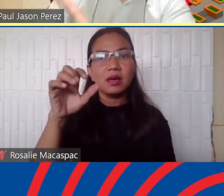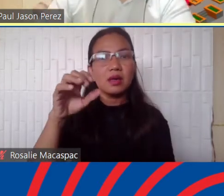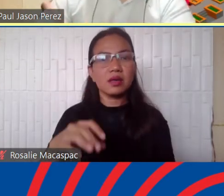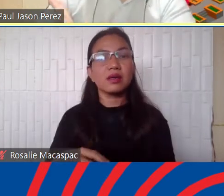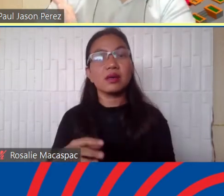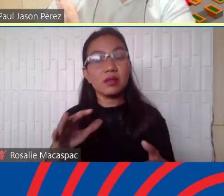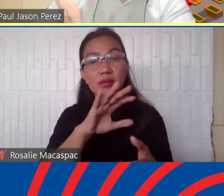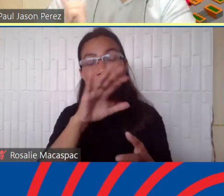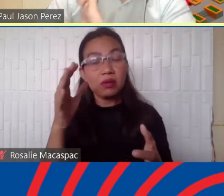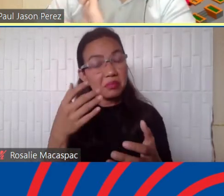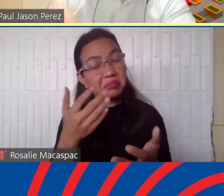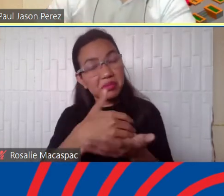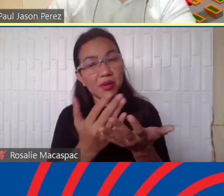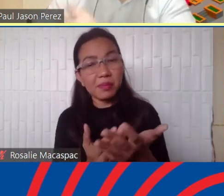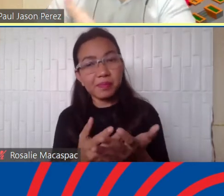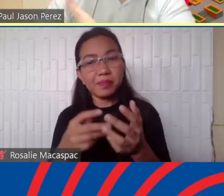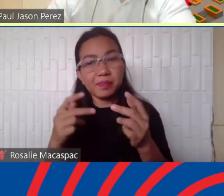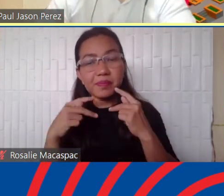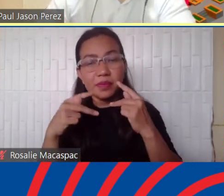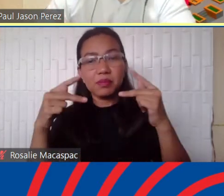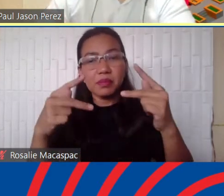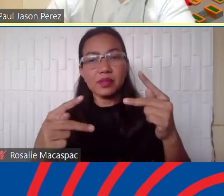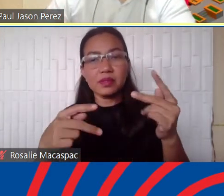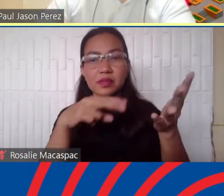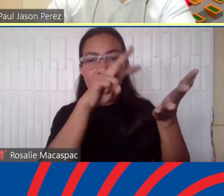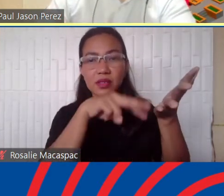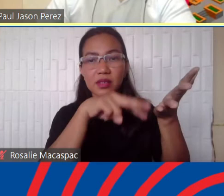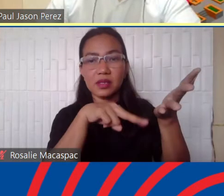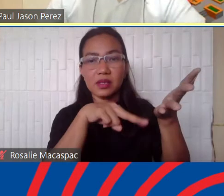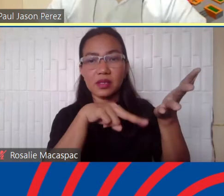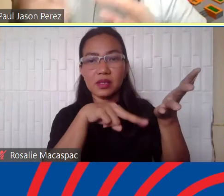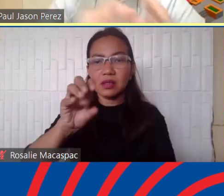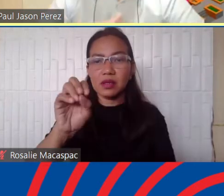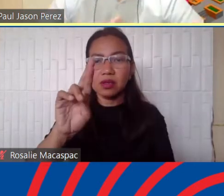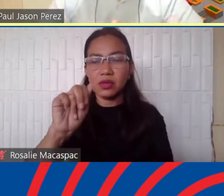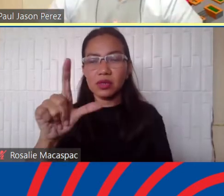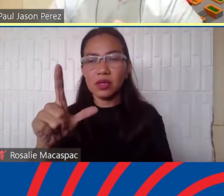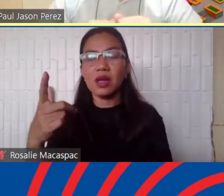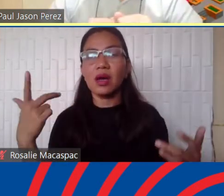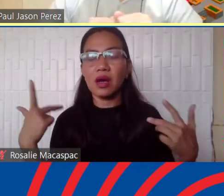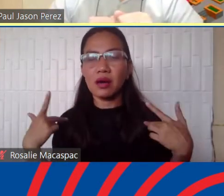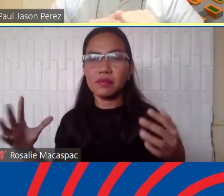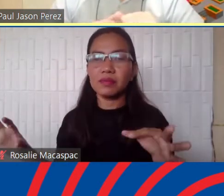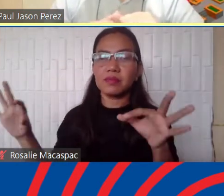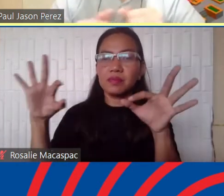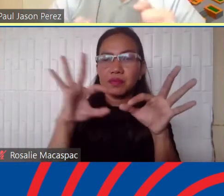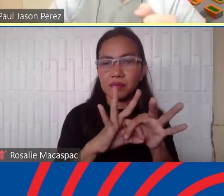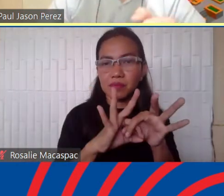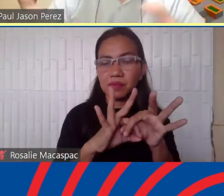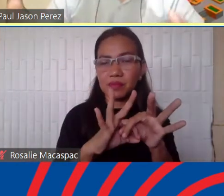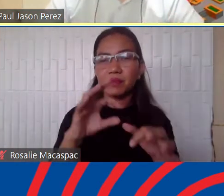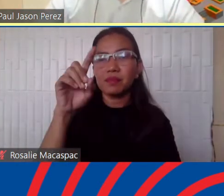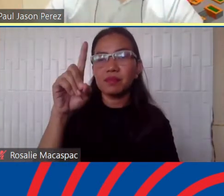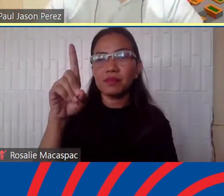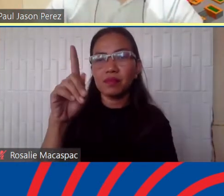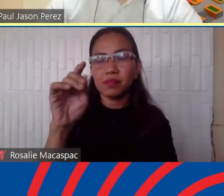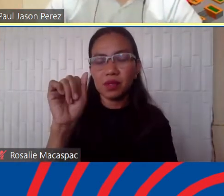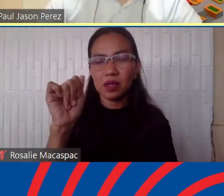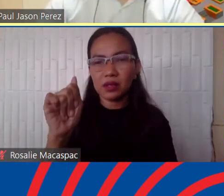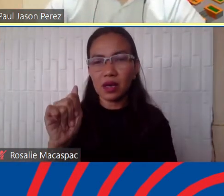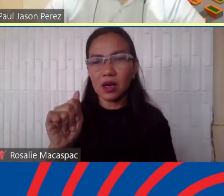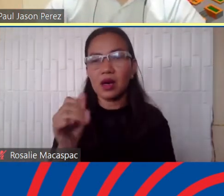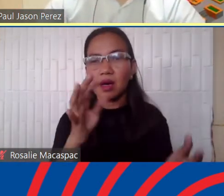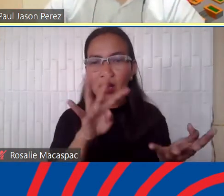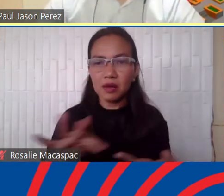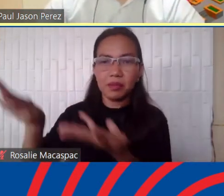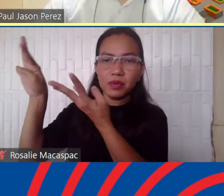na articles in that your particular journal, they have a corresponding data set uploaded in these